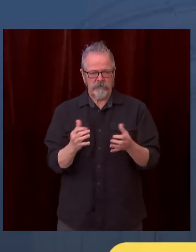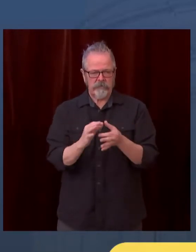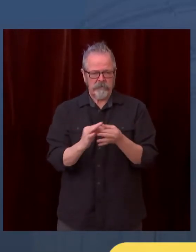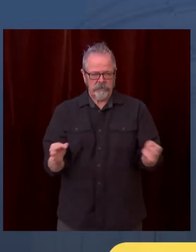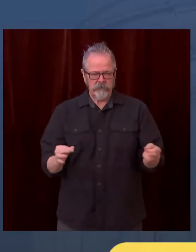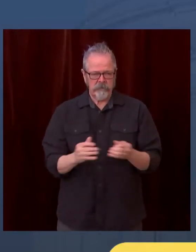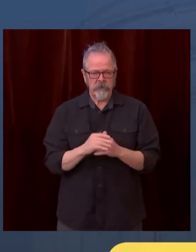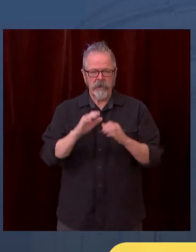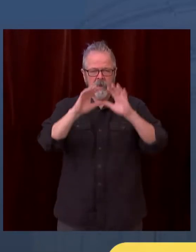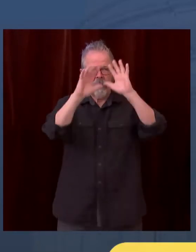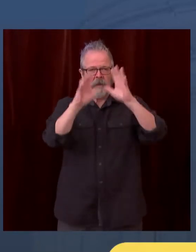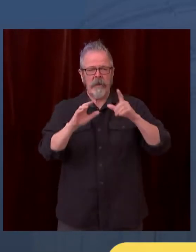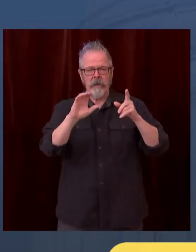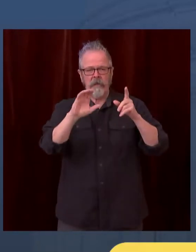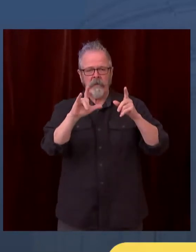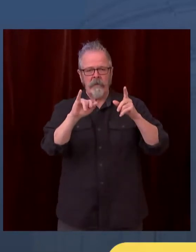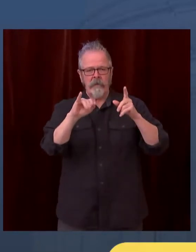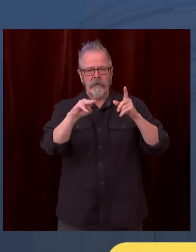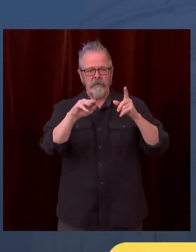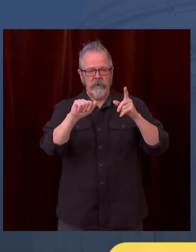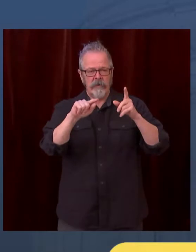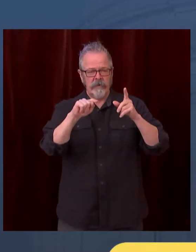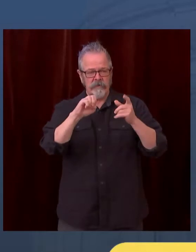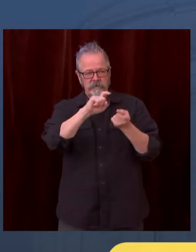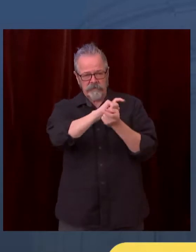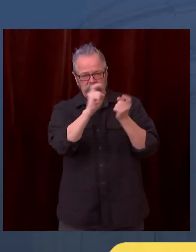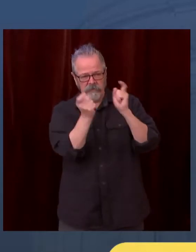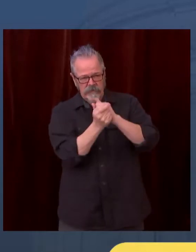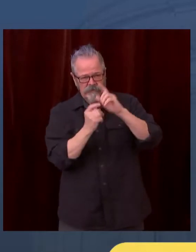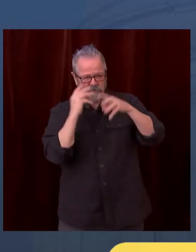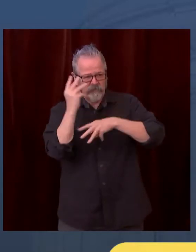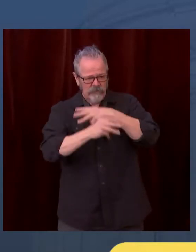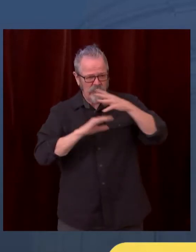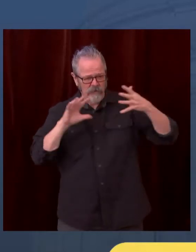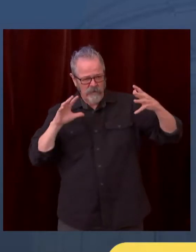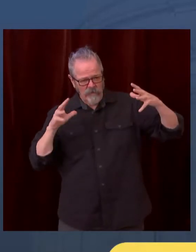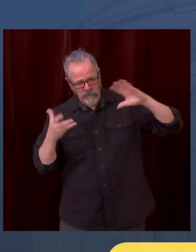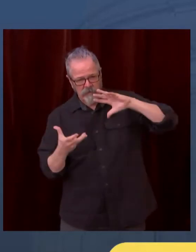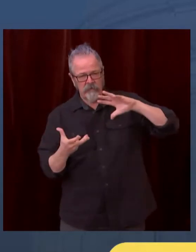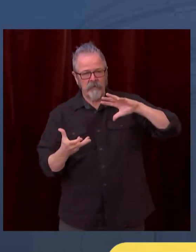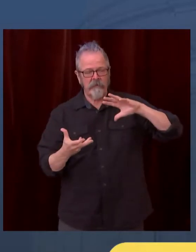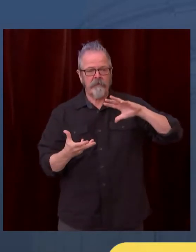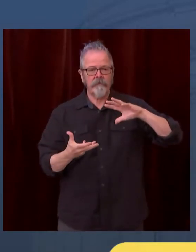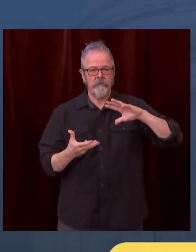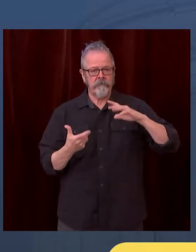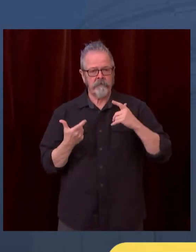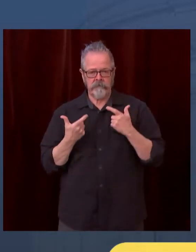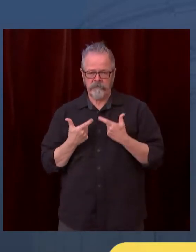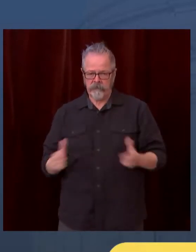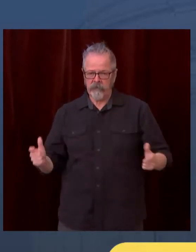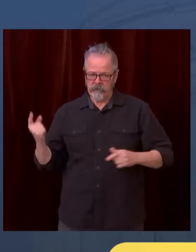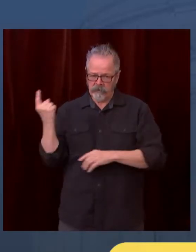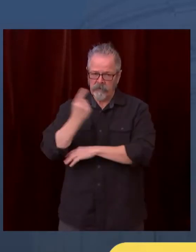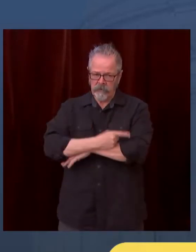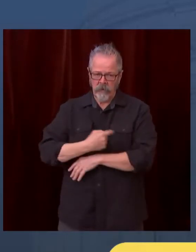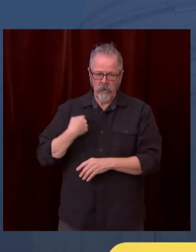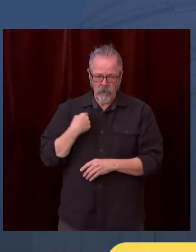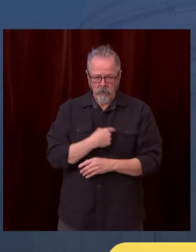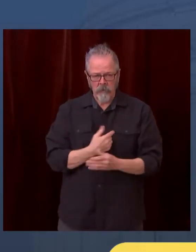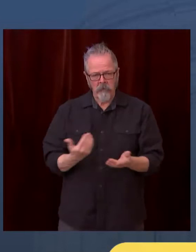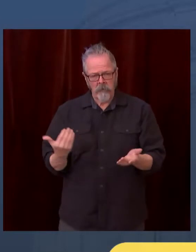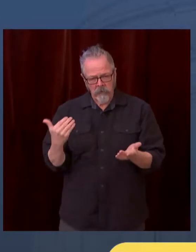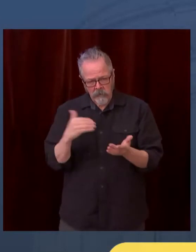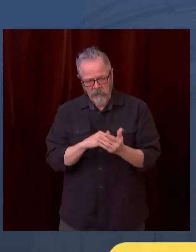capacity to again rejoin the Paris Agreement. This is the right thing for America. We are a